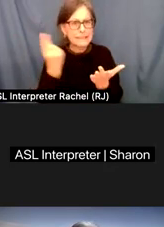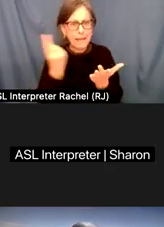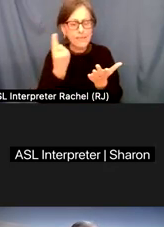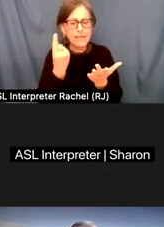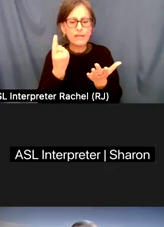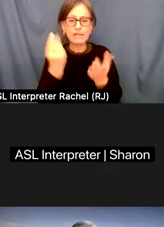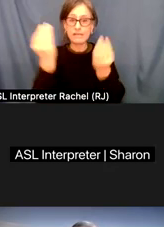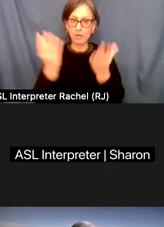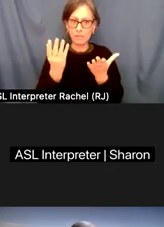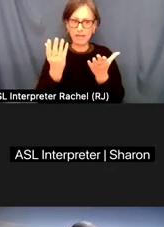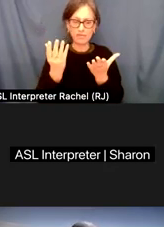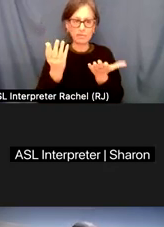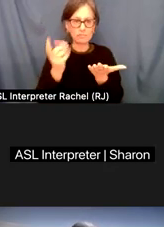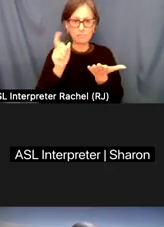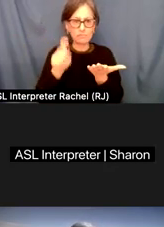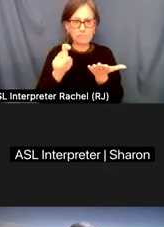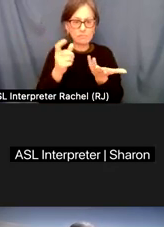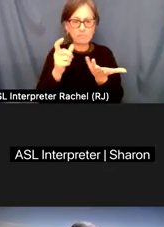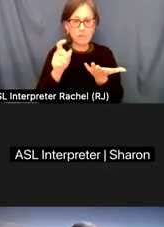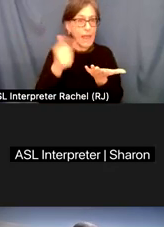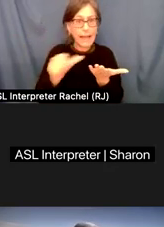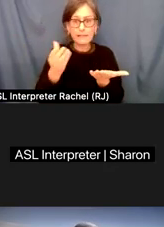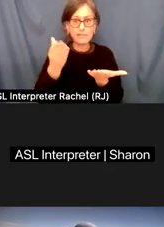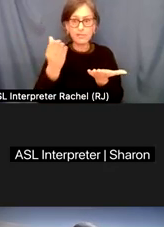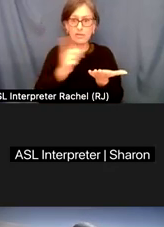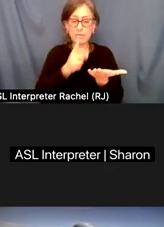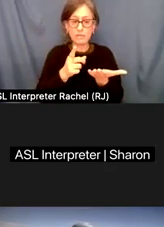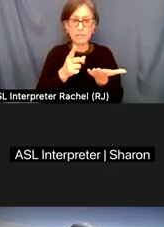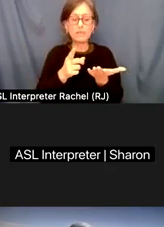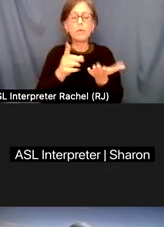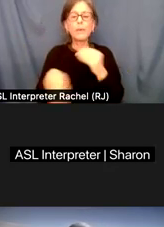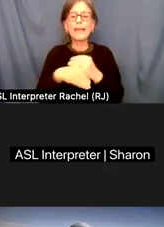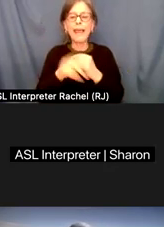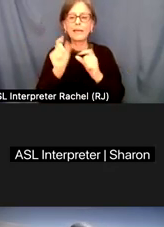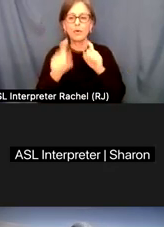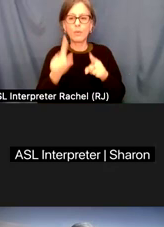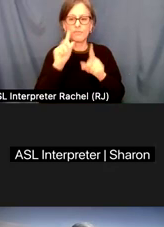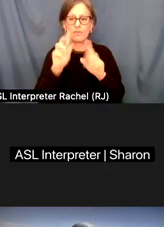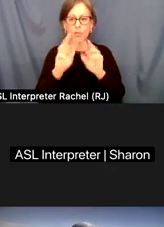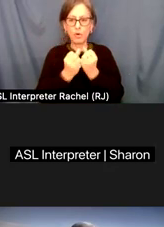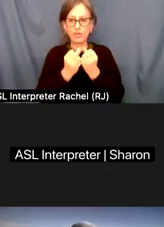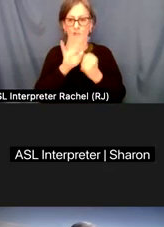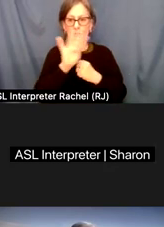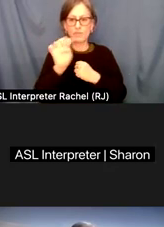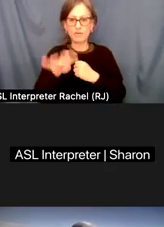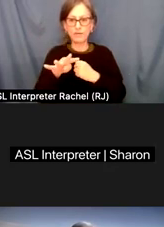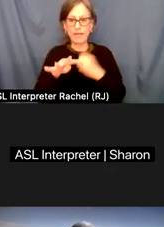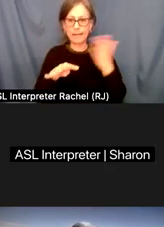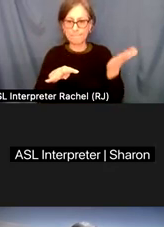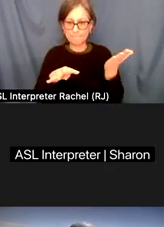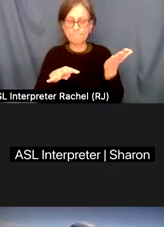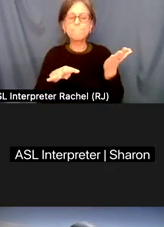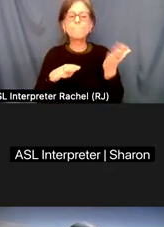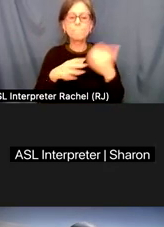information to be updated, or just any suggestions, we've added questions into our workshop survey. So you